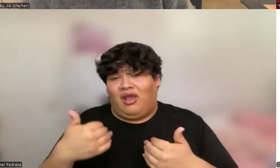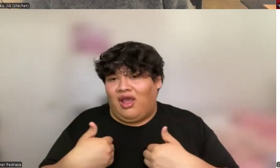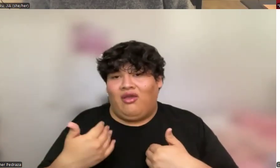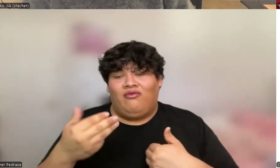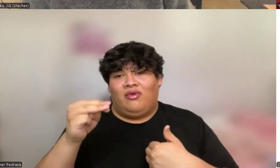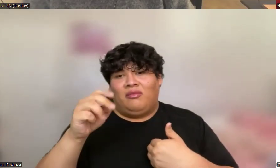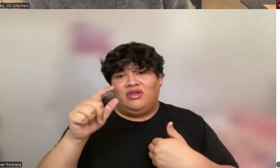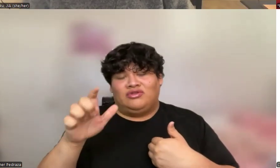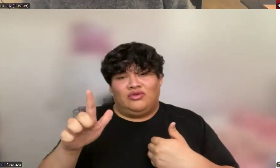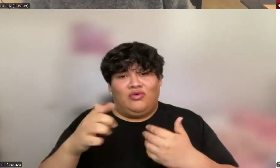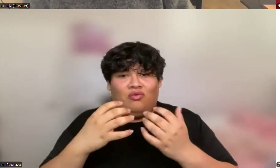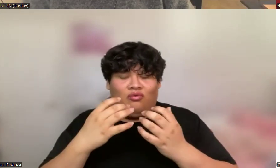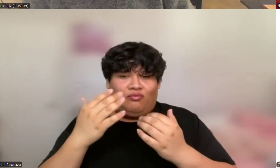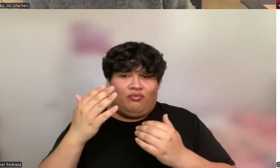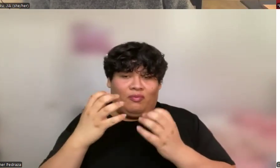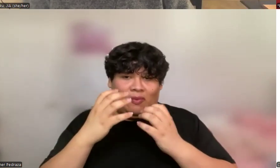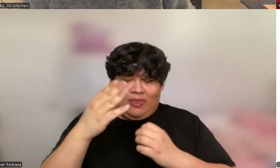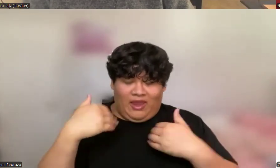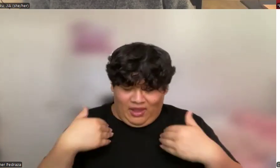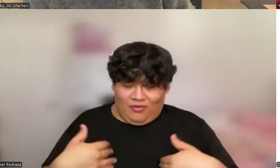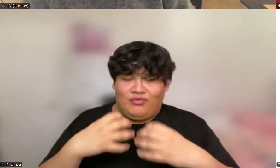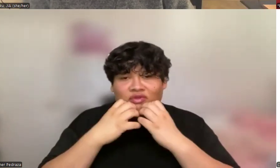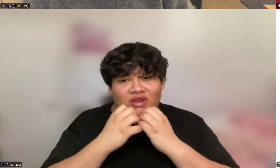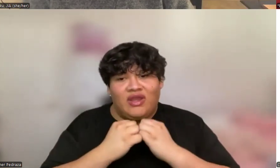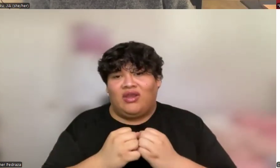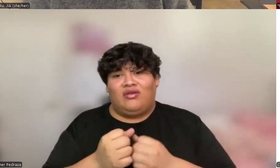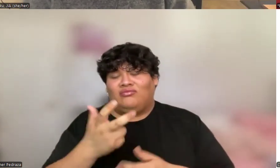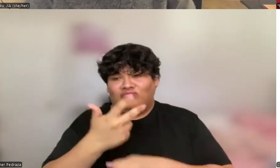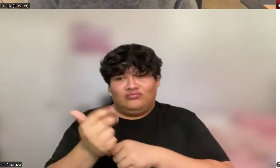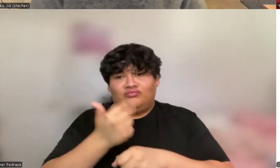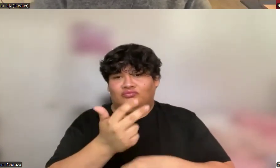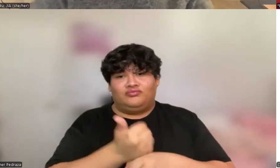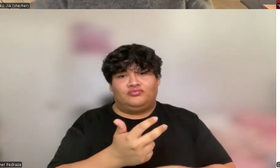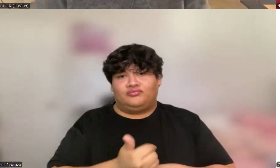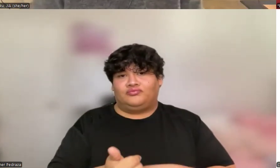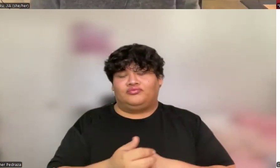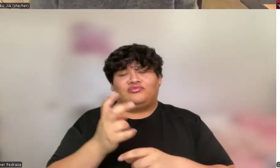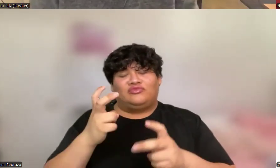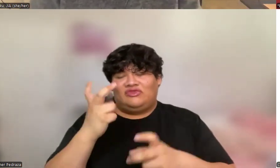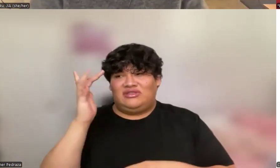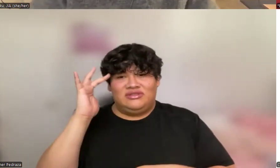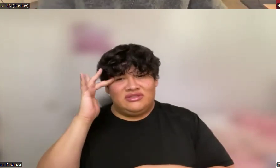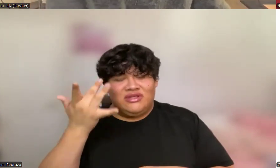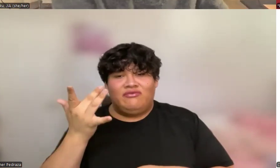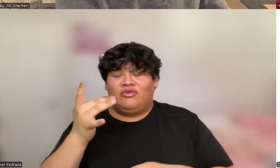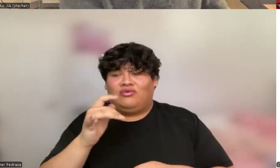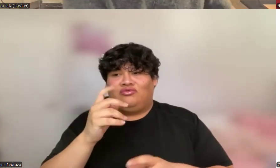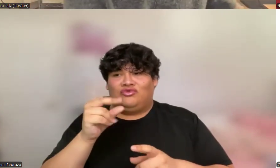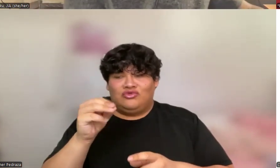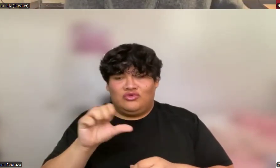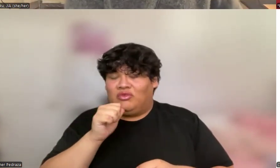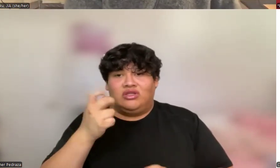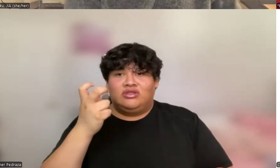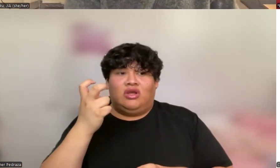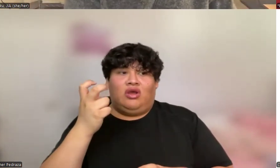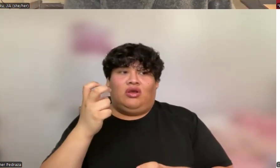preventable. I think if we had access for homebound adults, that's very difficult to do, but not impossible.